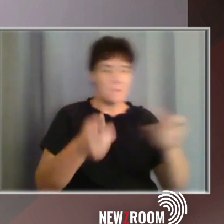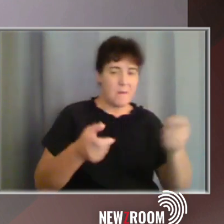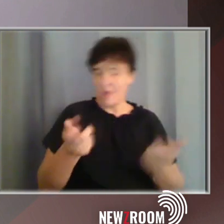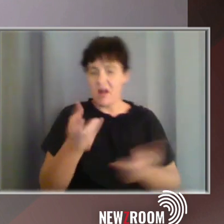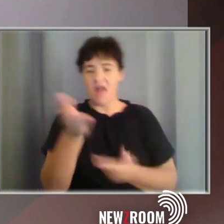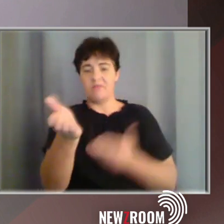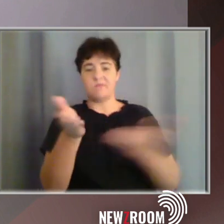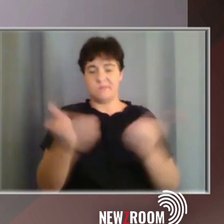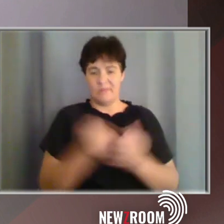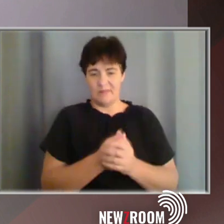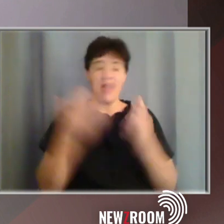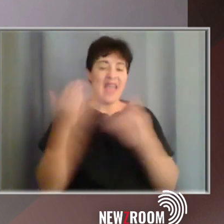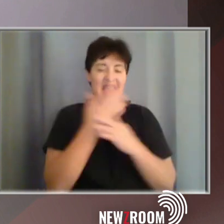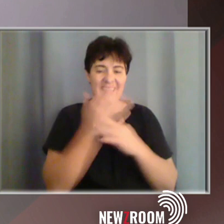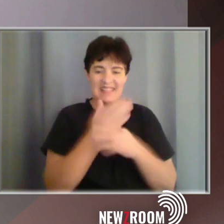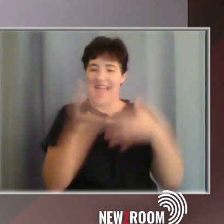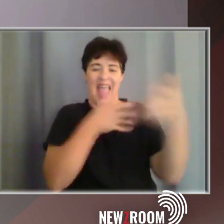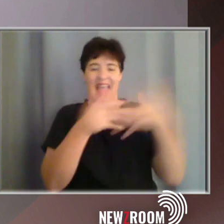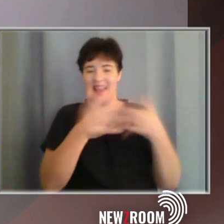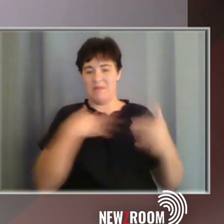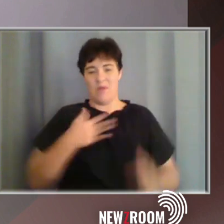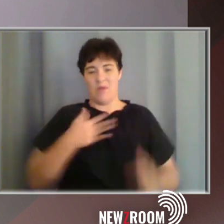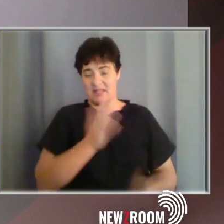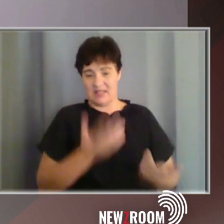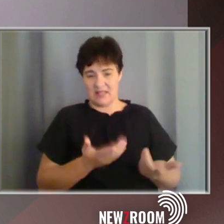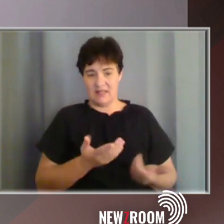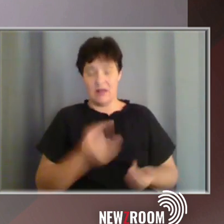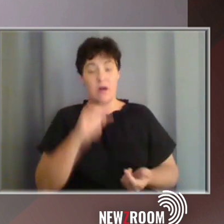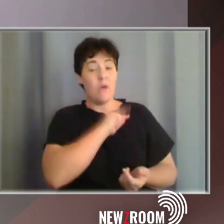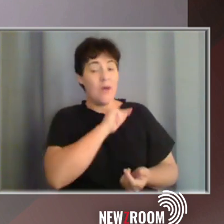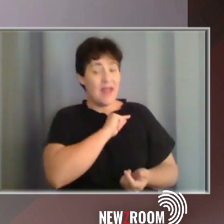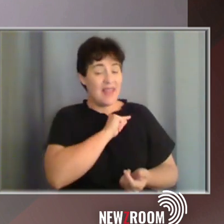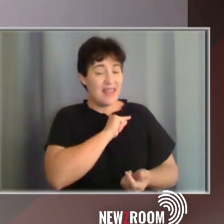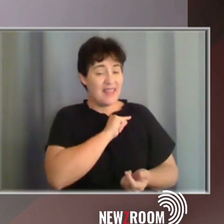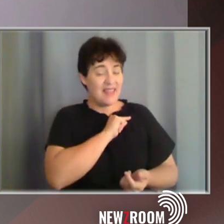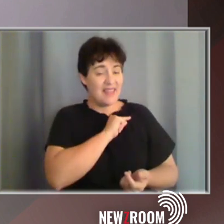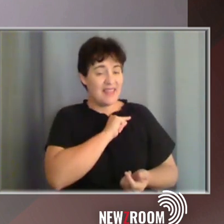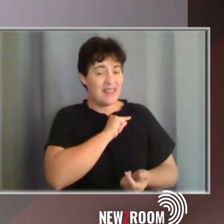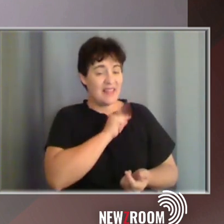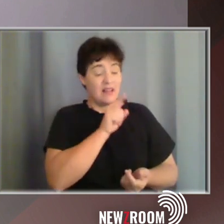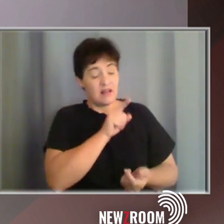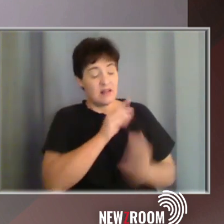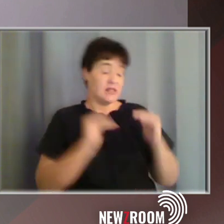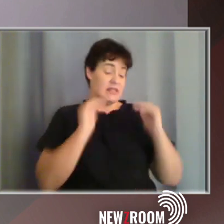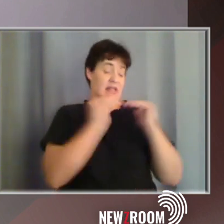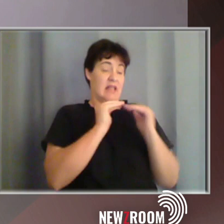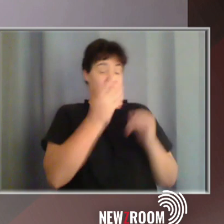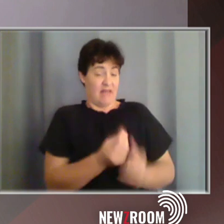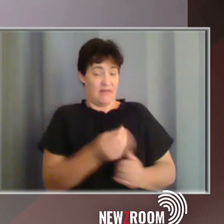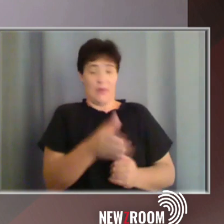have access to anything that I want. But because it doesn't have that status